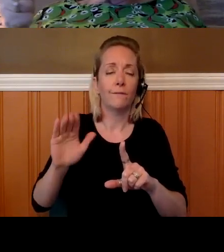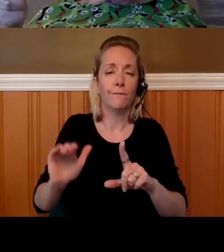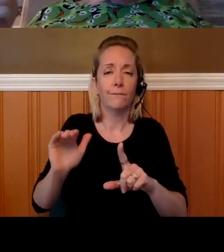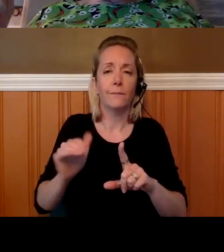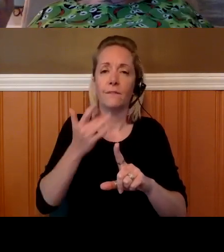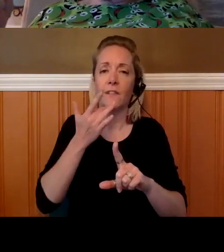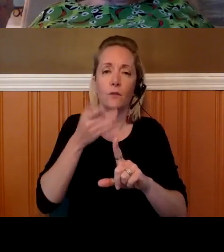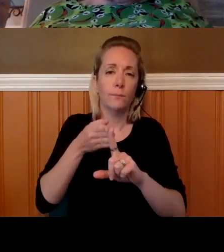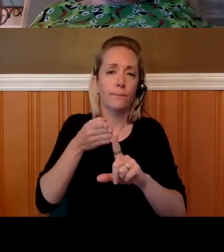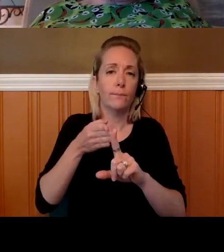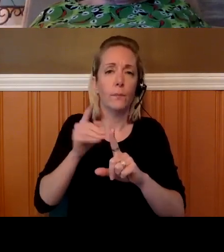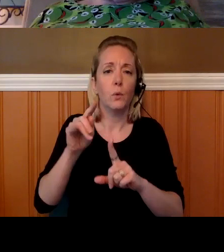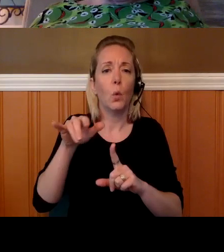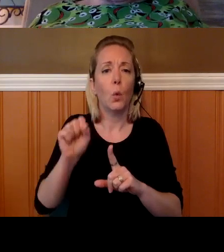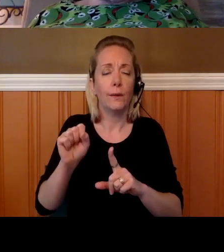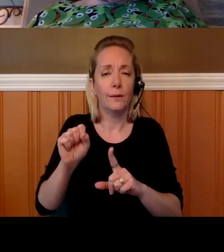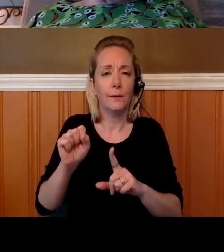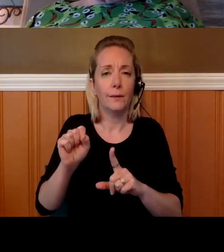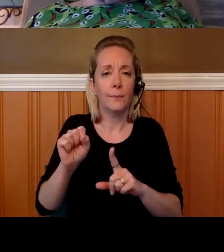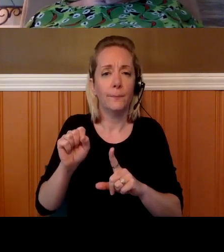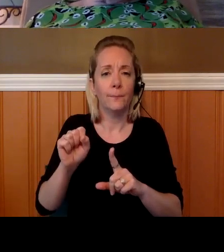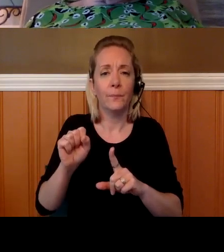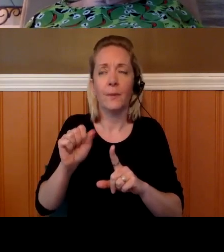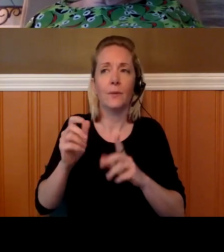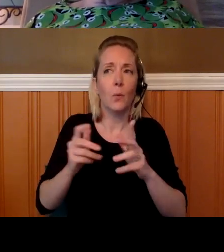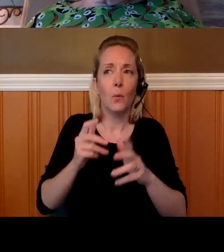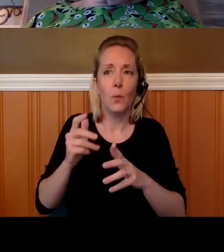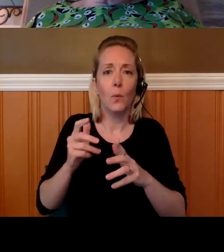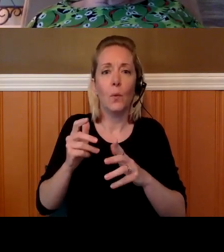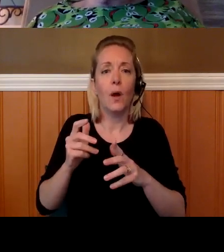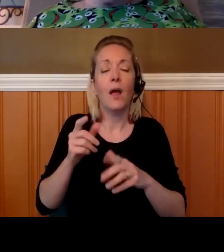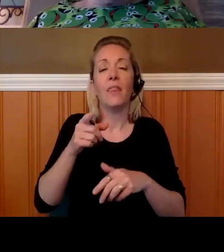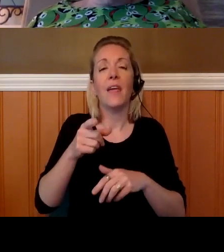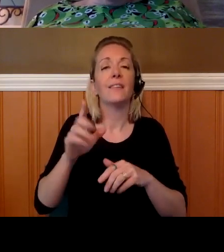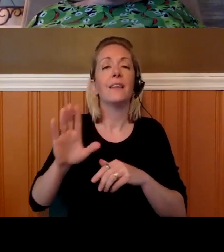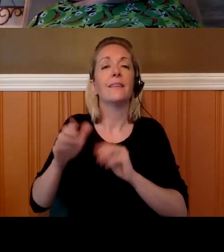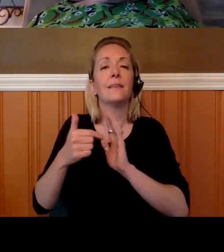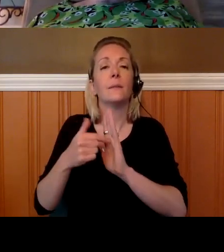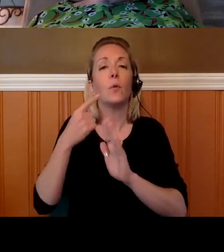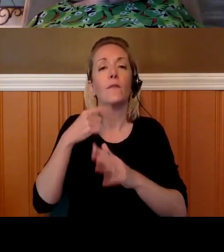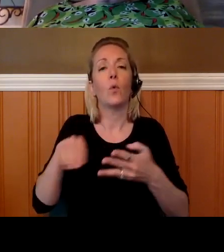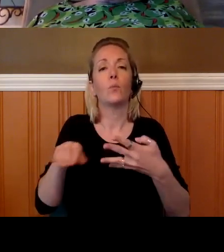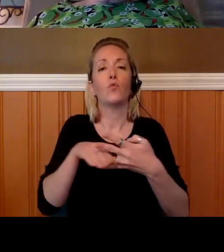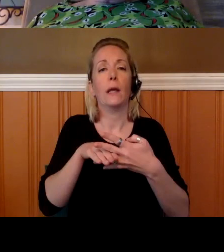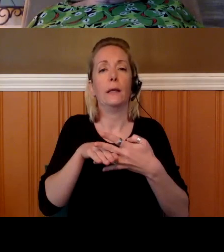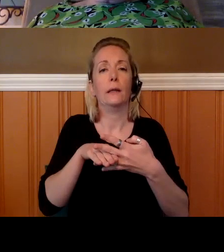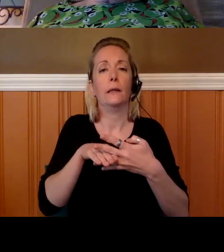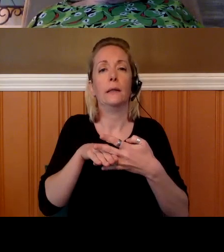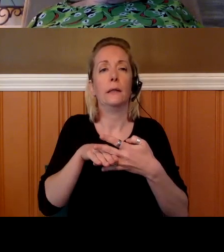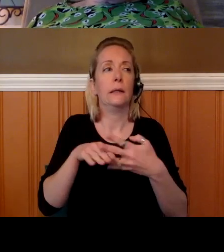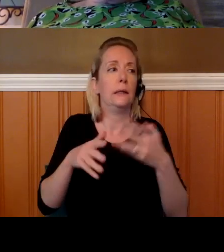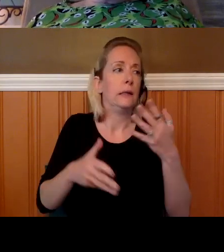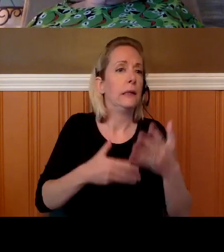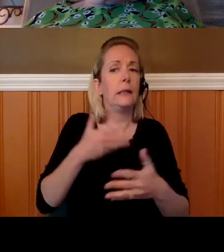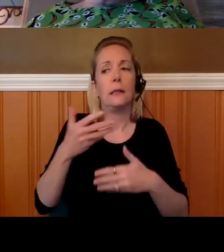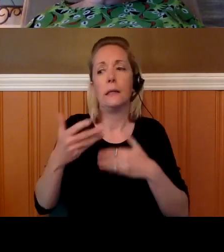is one of those, what do you use as a symbol for break? And we just randomly chose something we knew